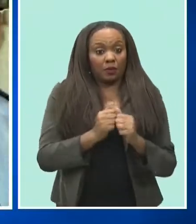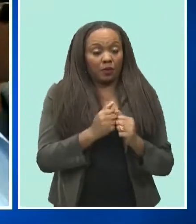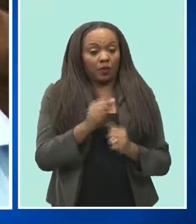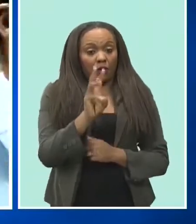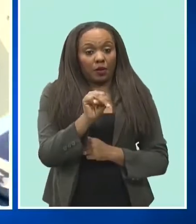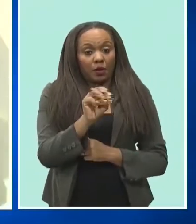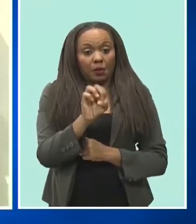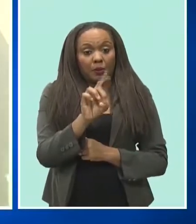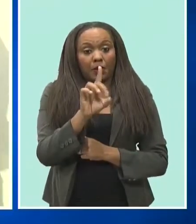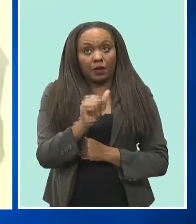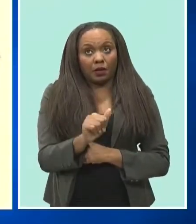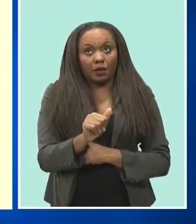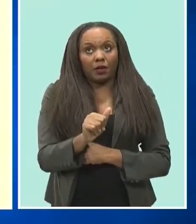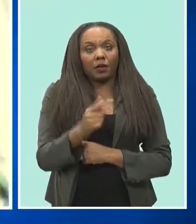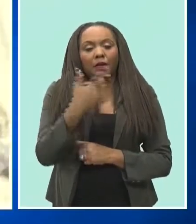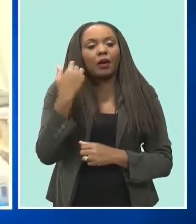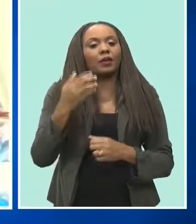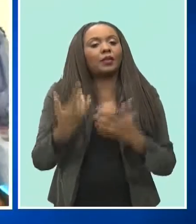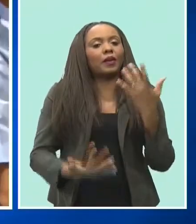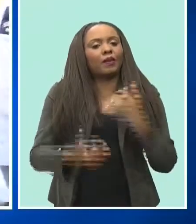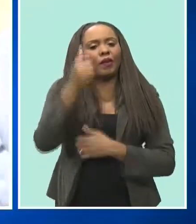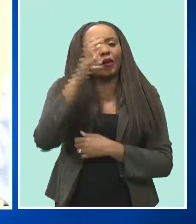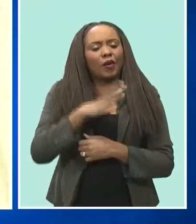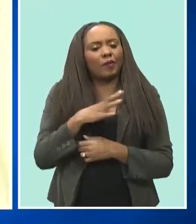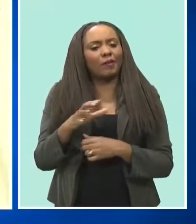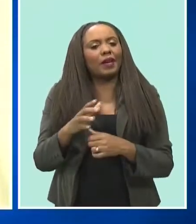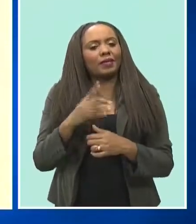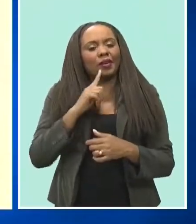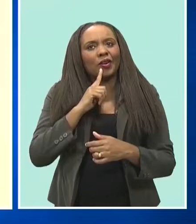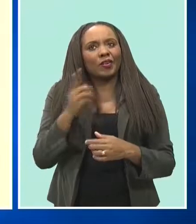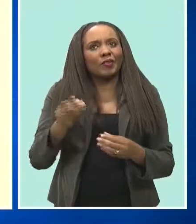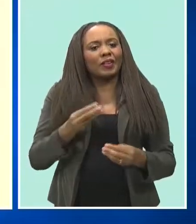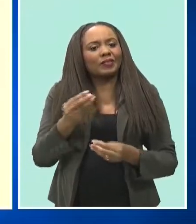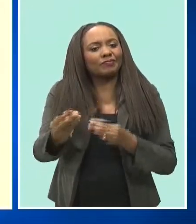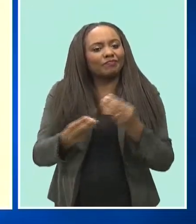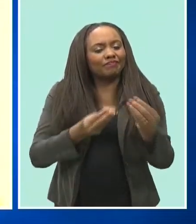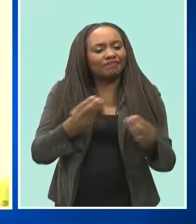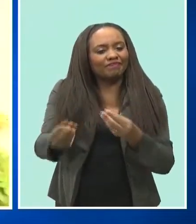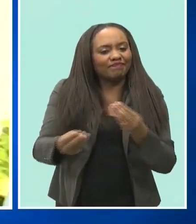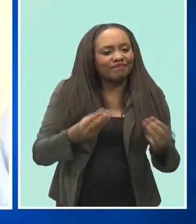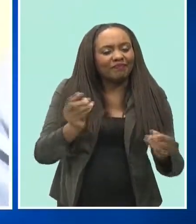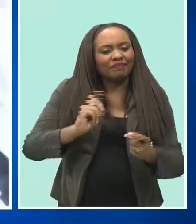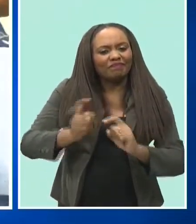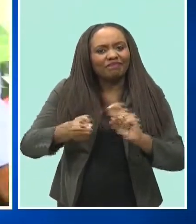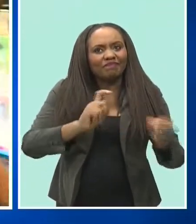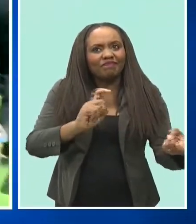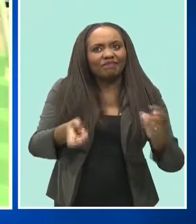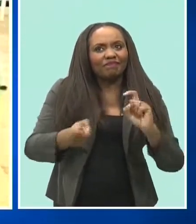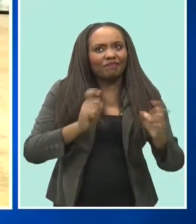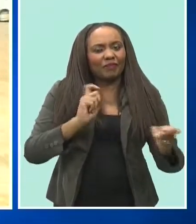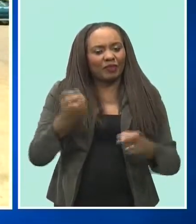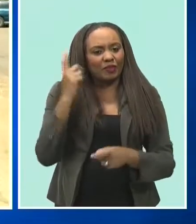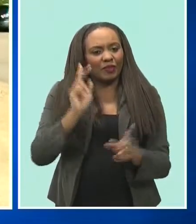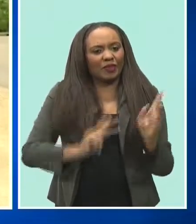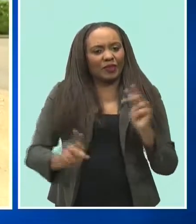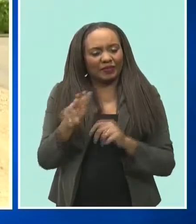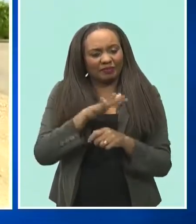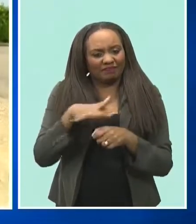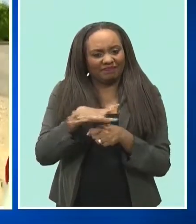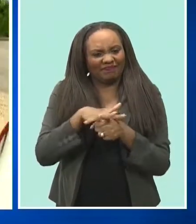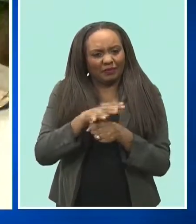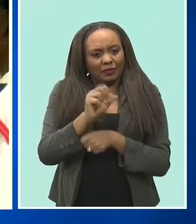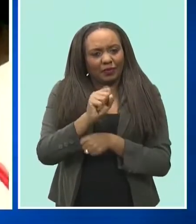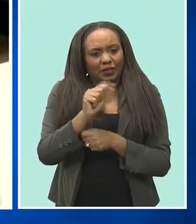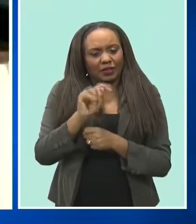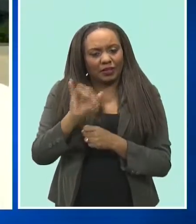Fire Station spread some Christmas cheer for a second year. They delivered hampers to more than a dozen residents in the station's catchment